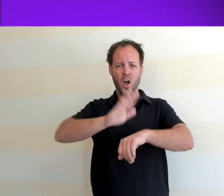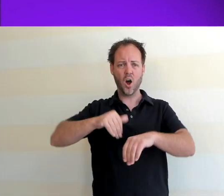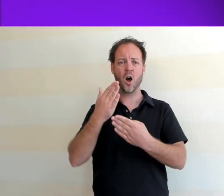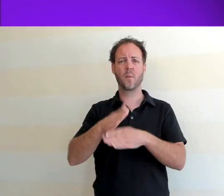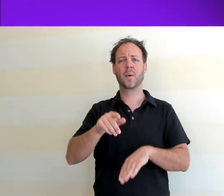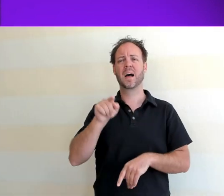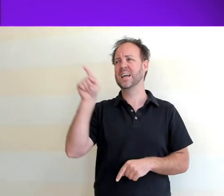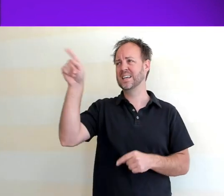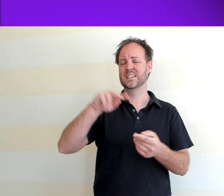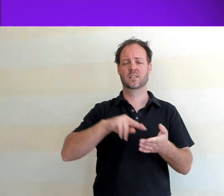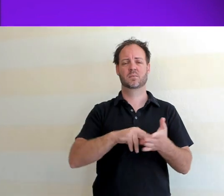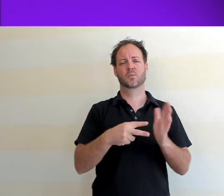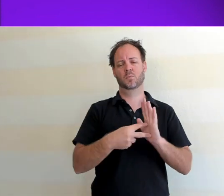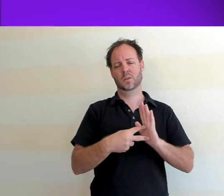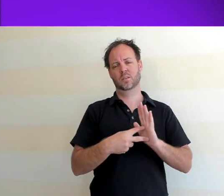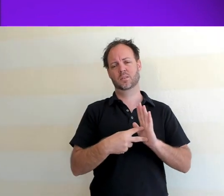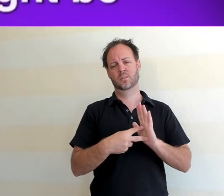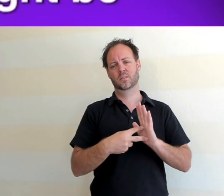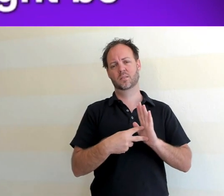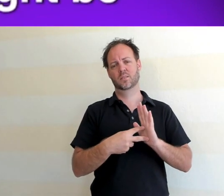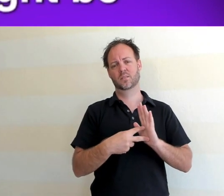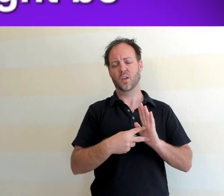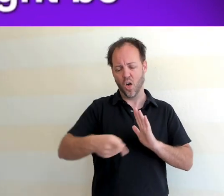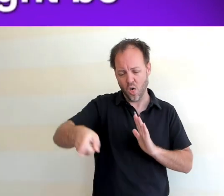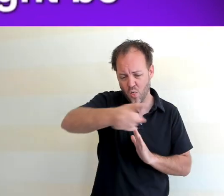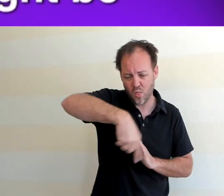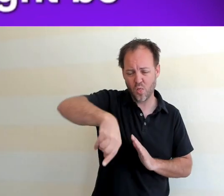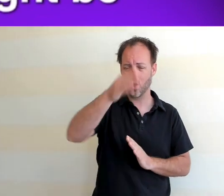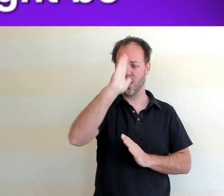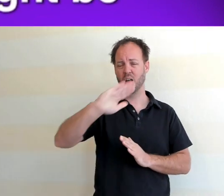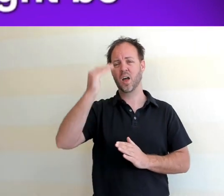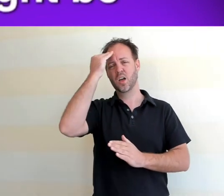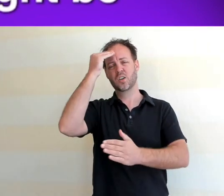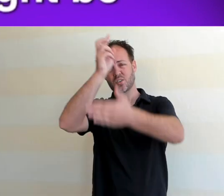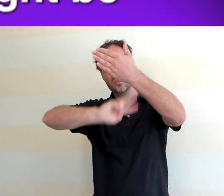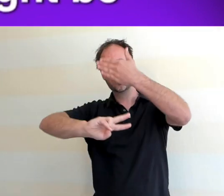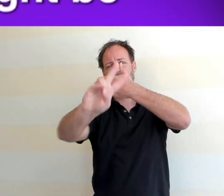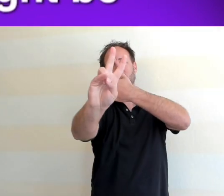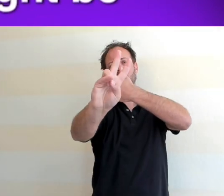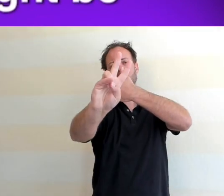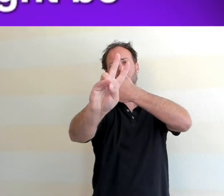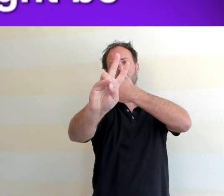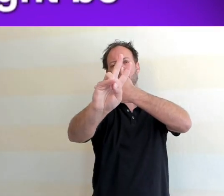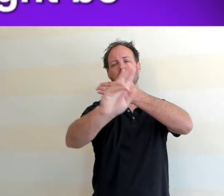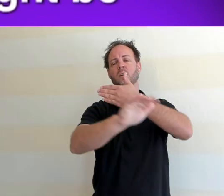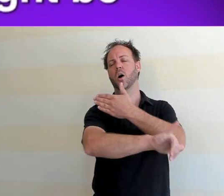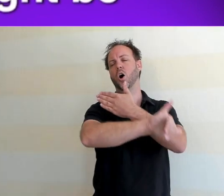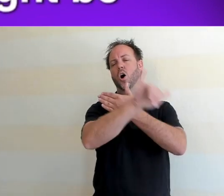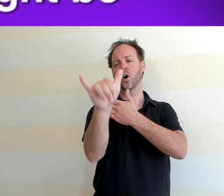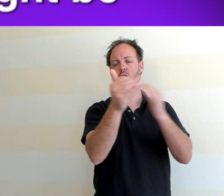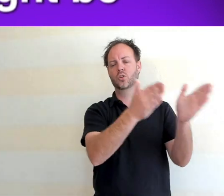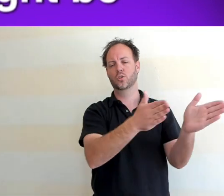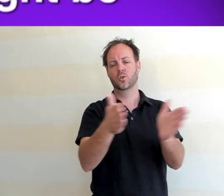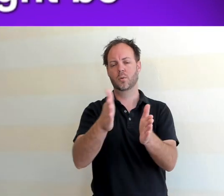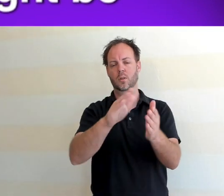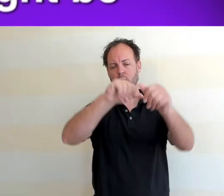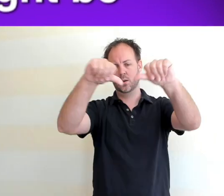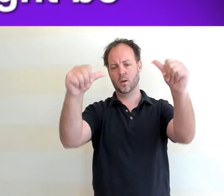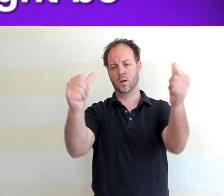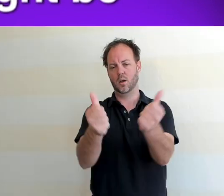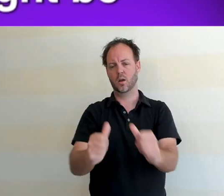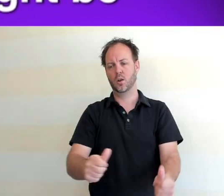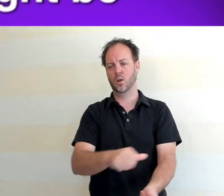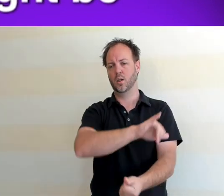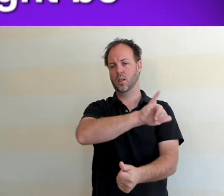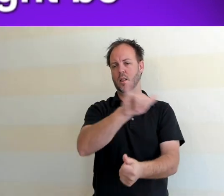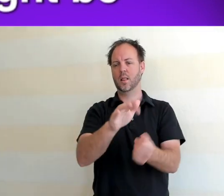who have been called according to his purpose. For those God foreknew, he also predestined to be